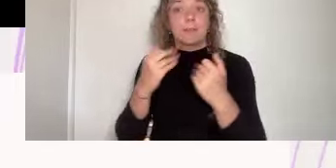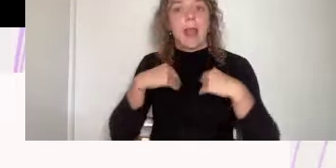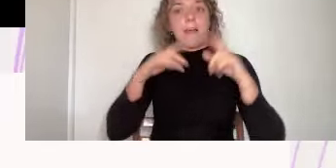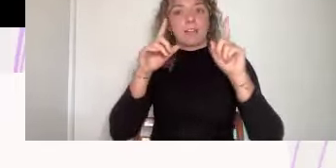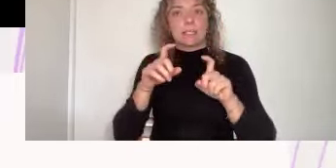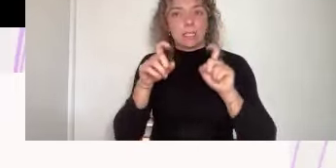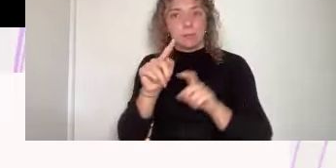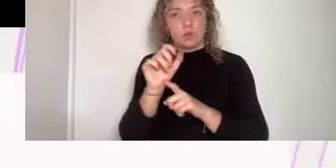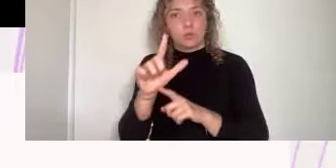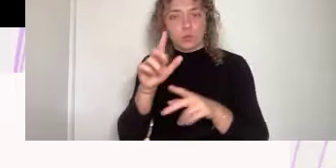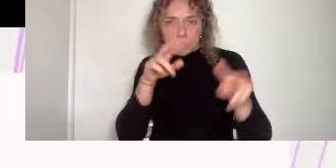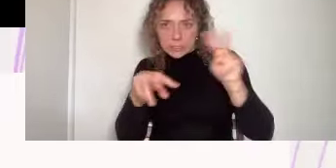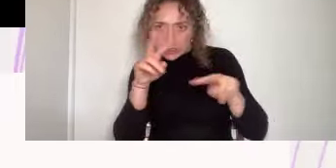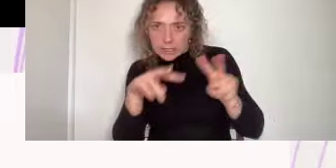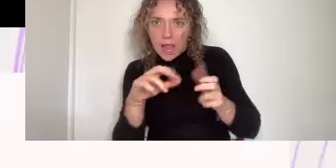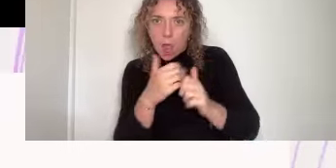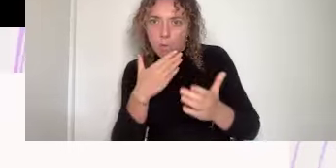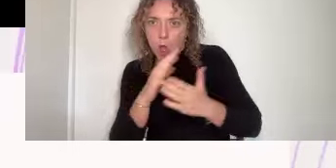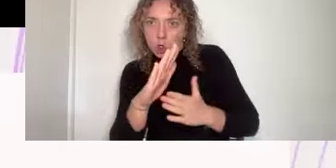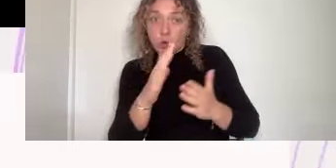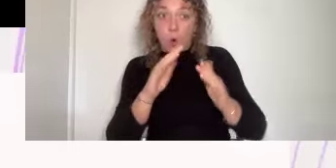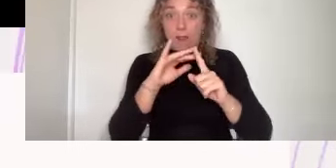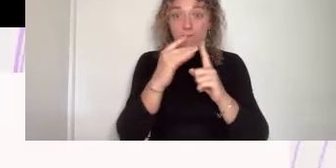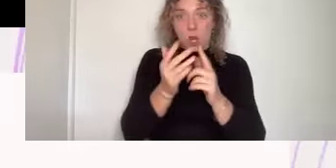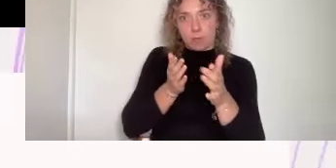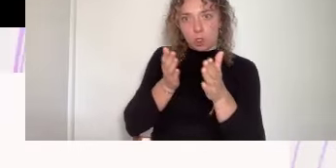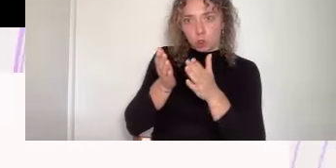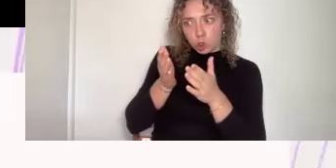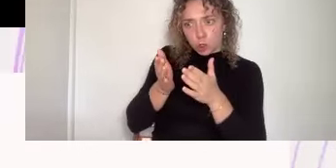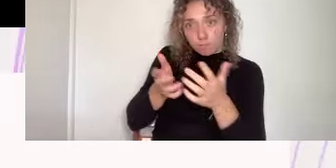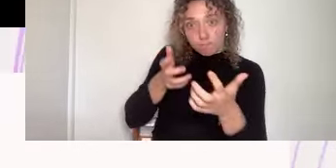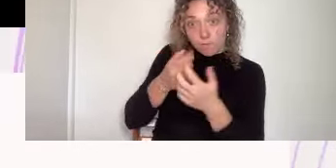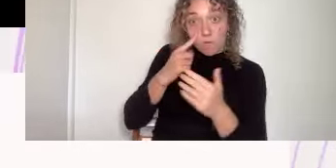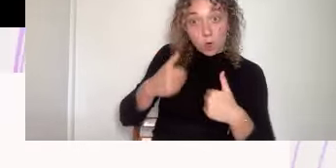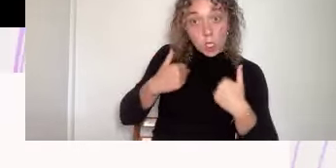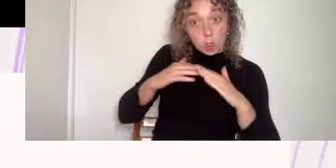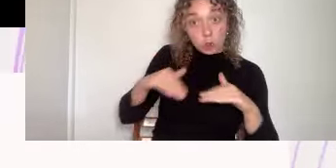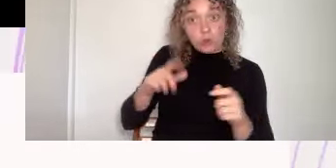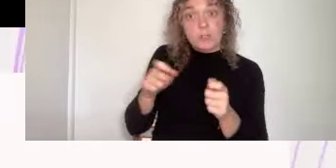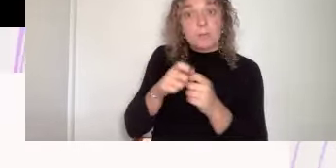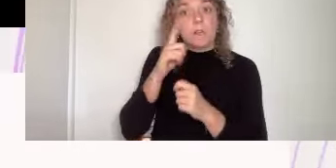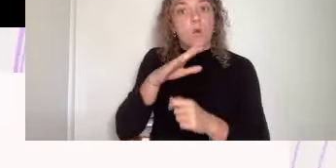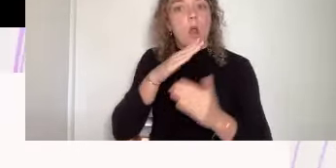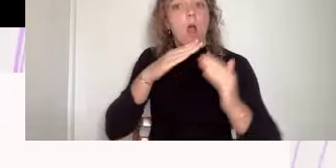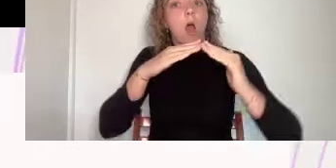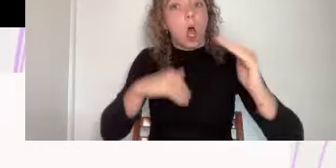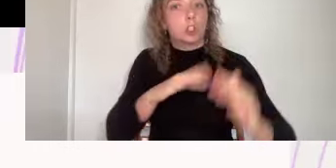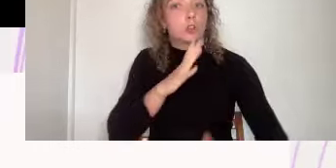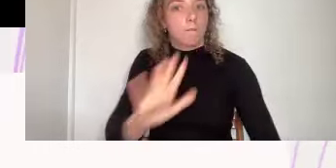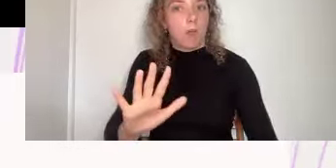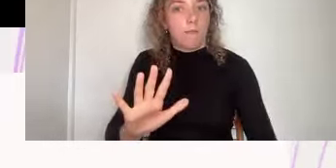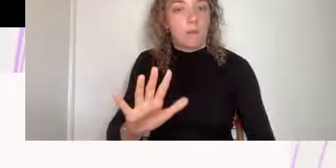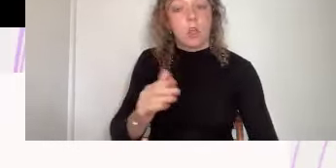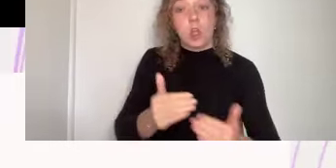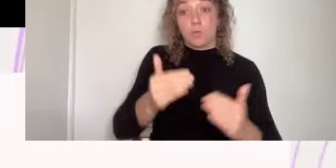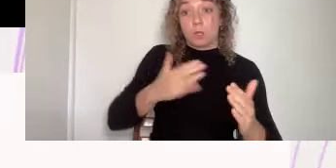how well your shelter environment serves young children, specifically children under age 5. In my previous role prior